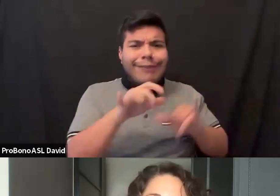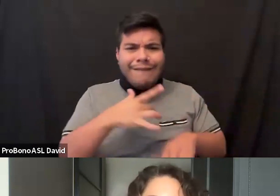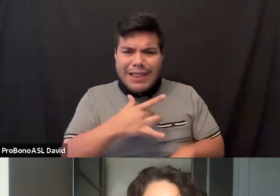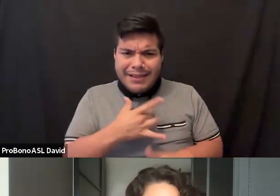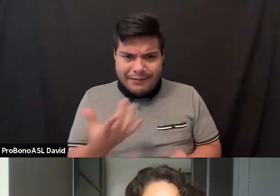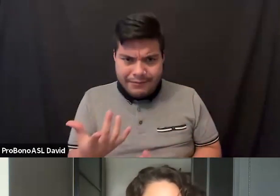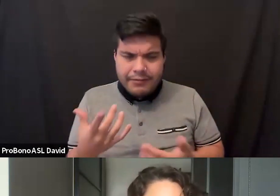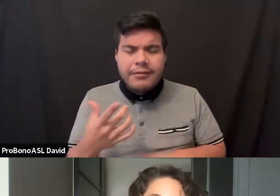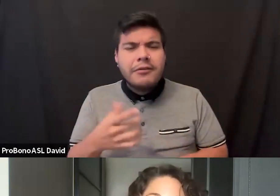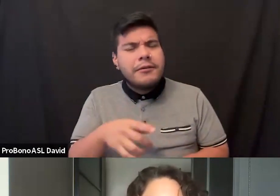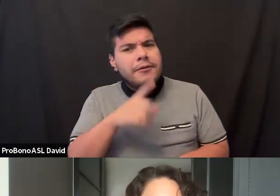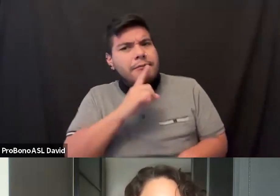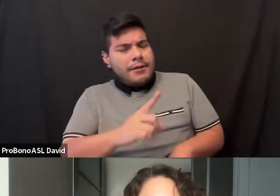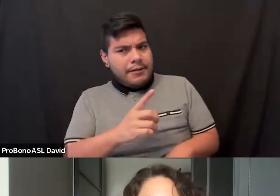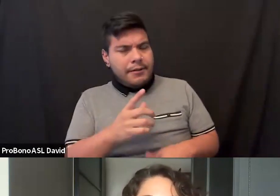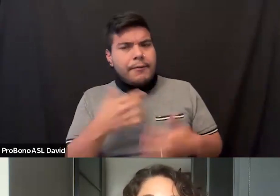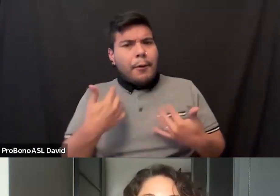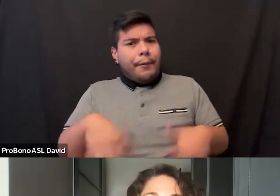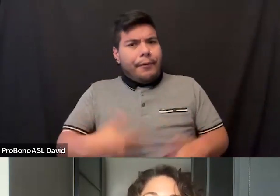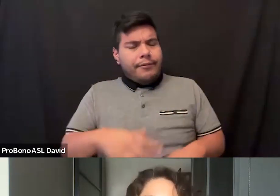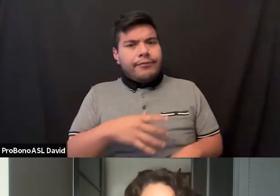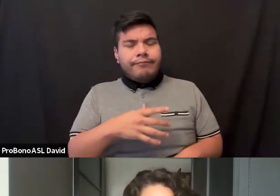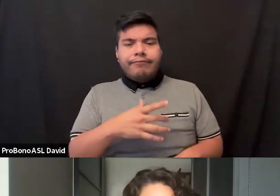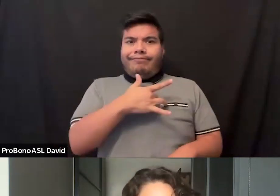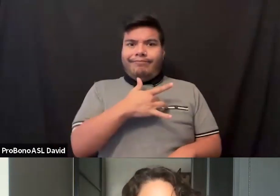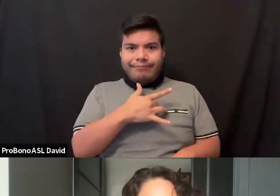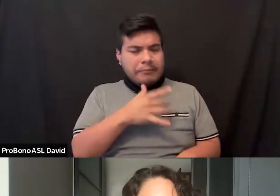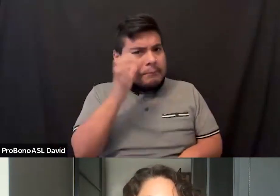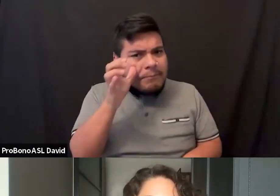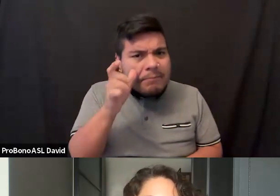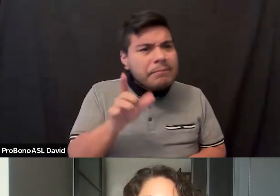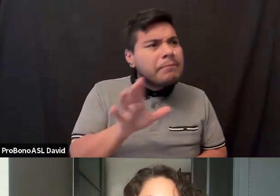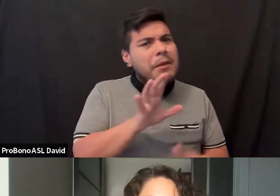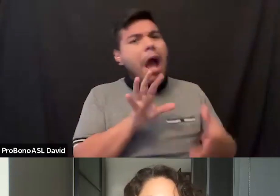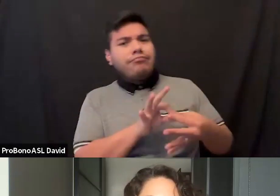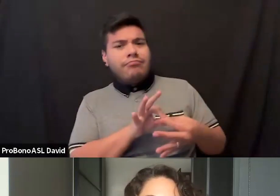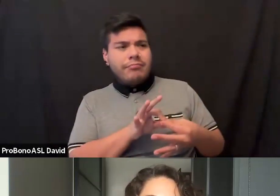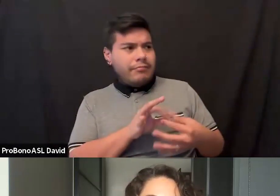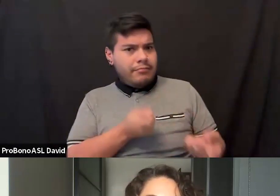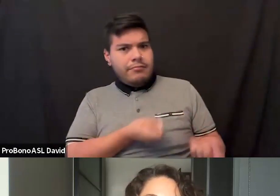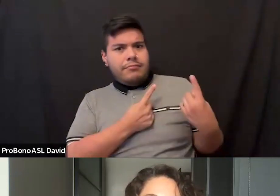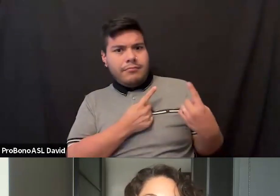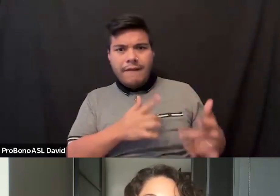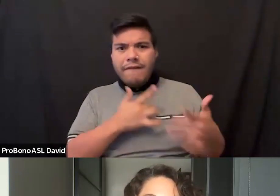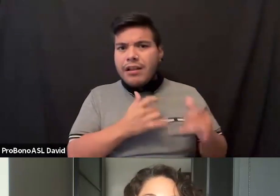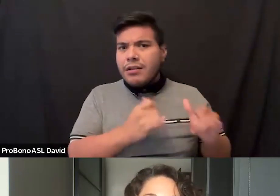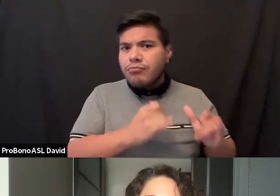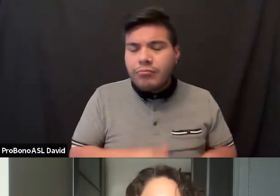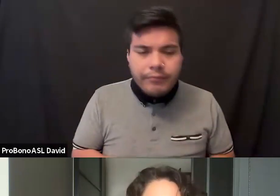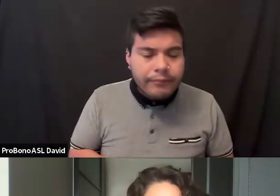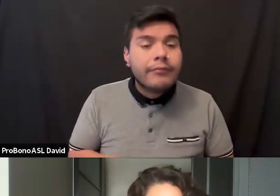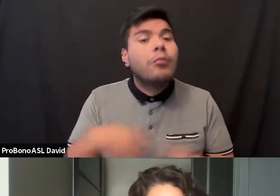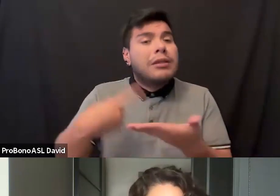started to listen all of them with the same feelings that I had. And so we spoke a lot about